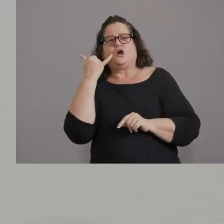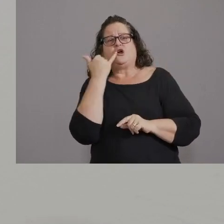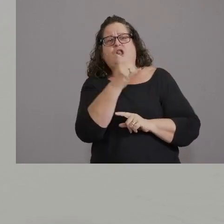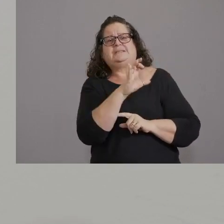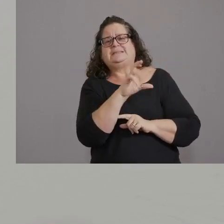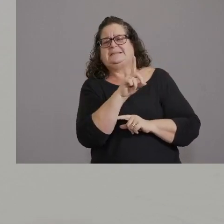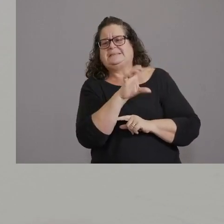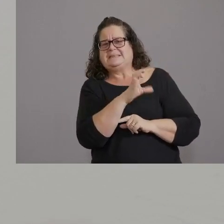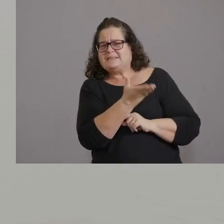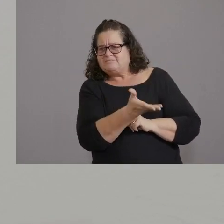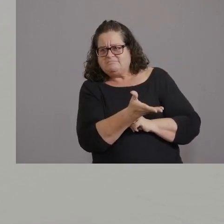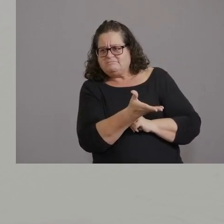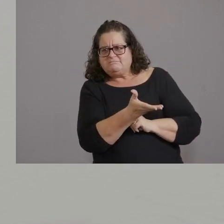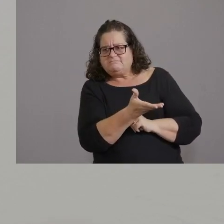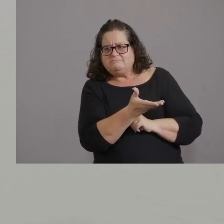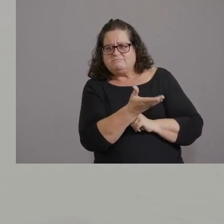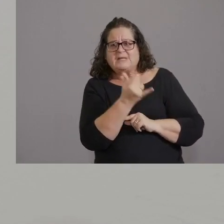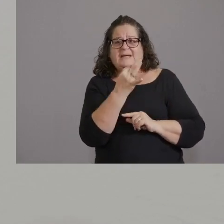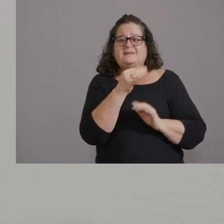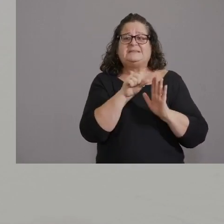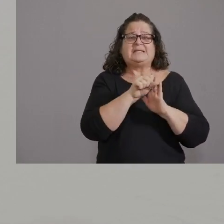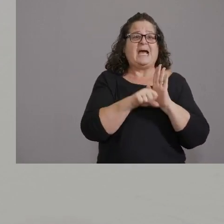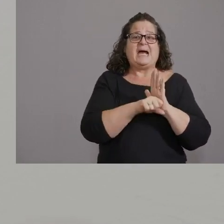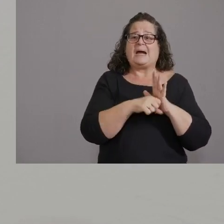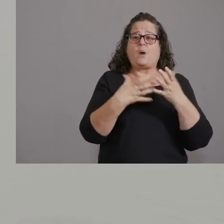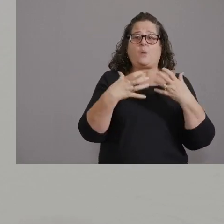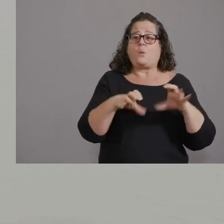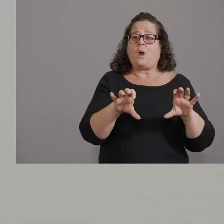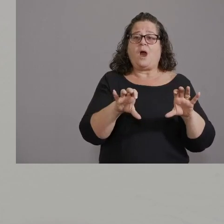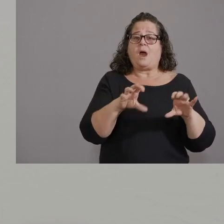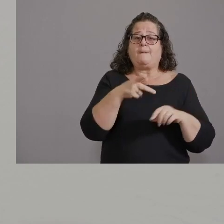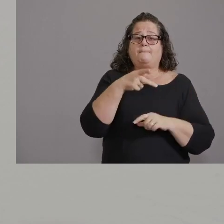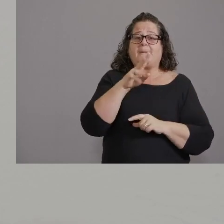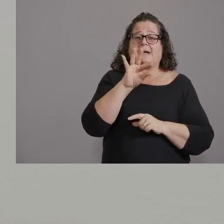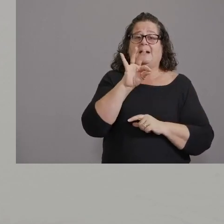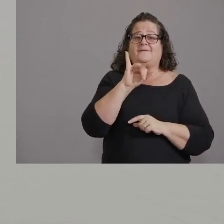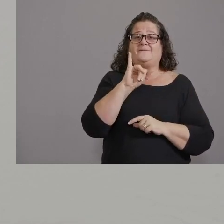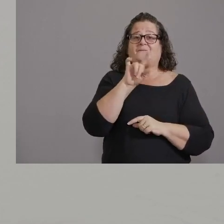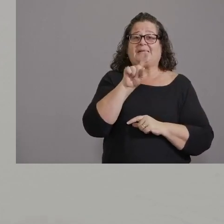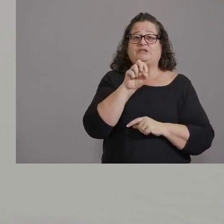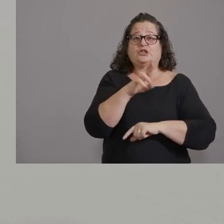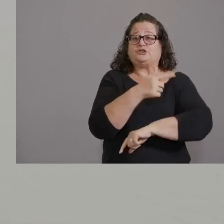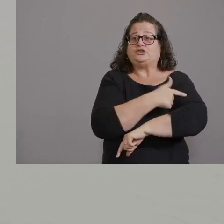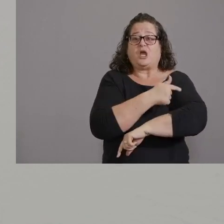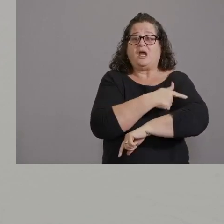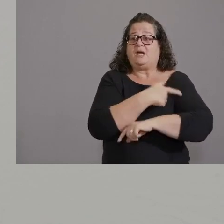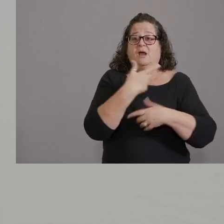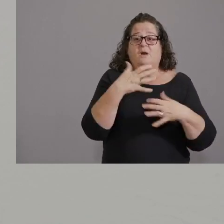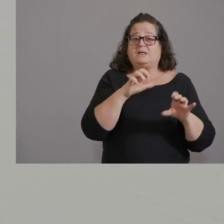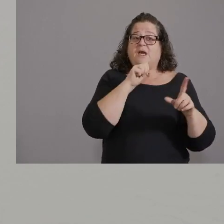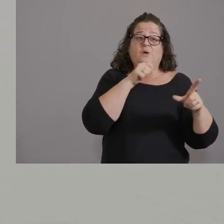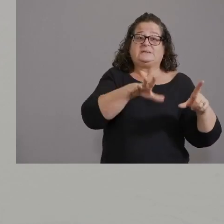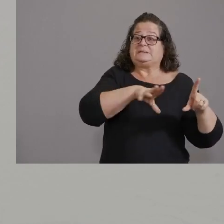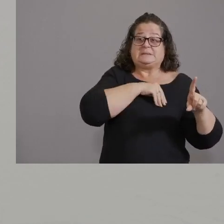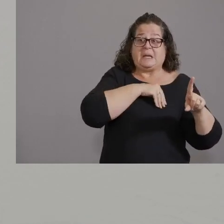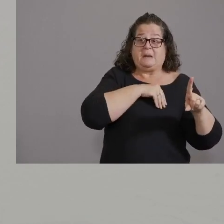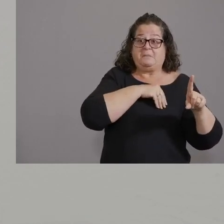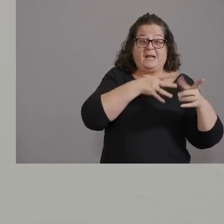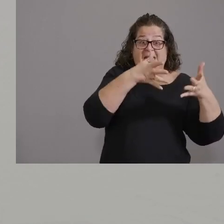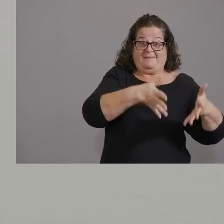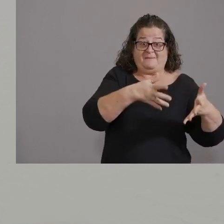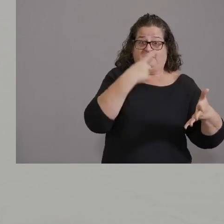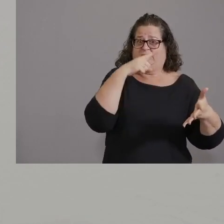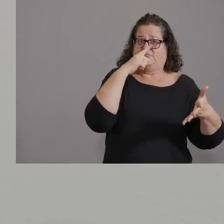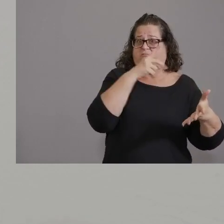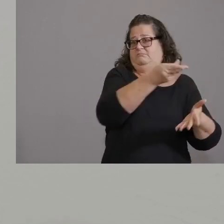if there's states that don't want Pfizer, if there is states that aren't taking Pfizer and it's left, Arizona will take it. We have